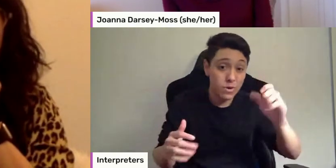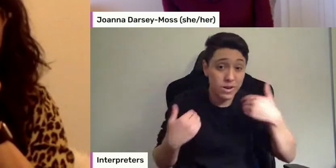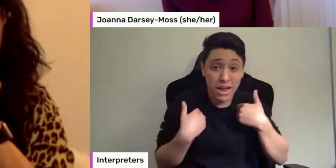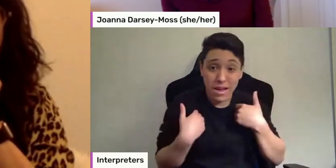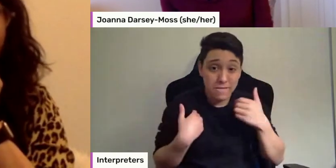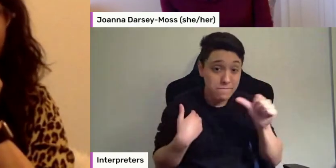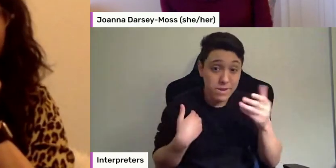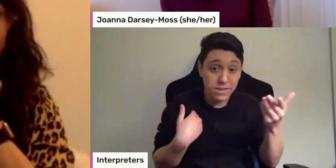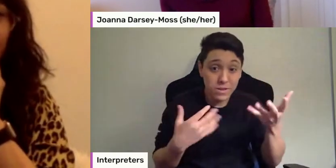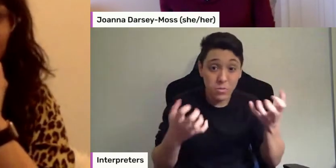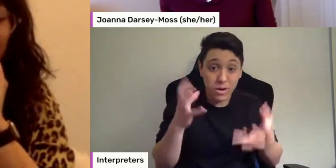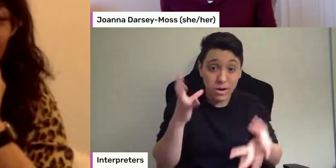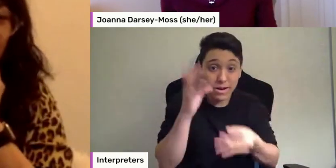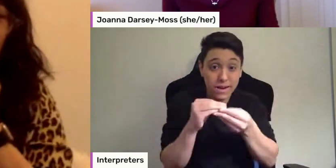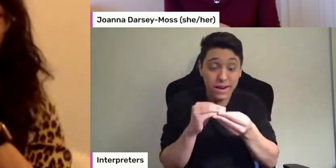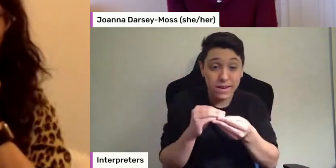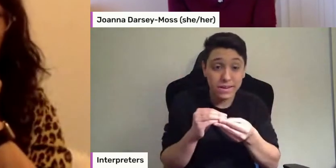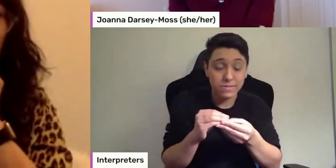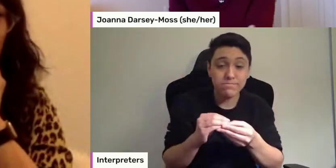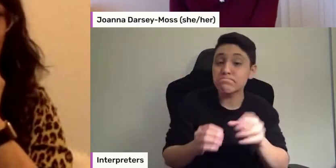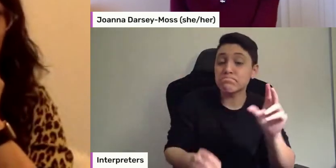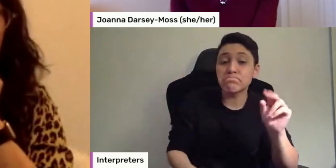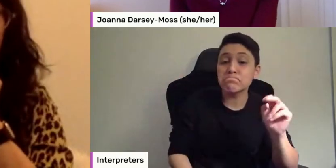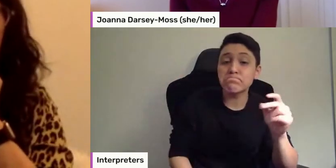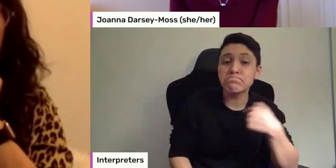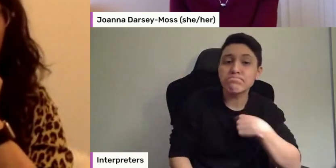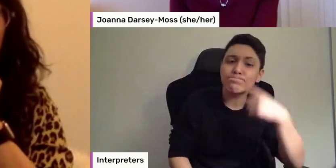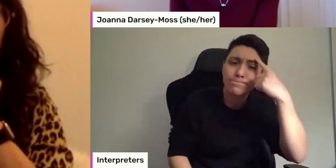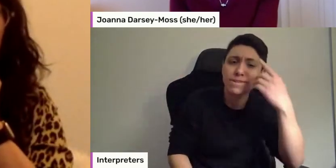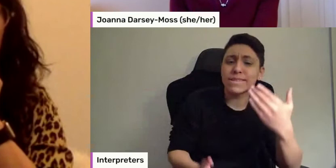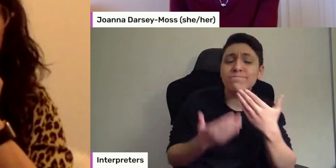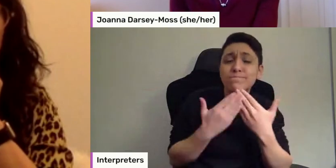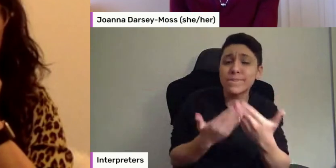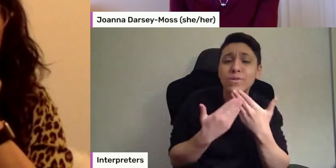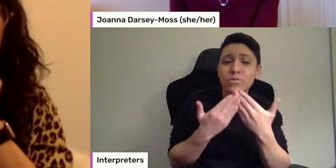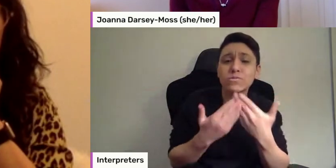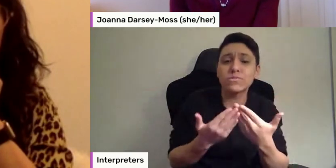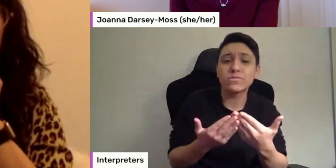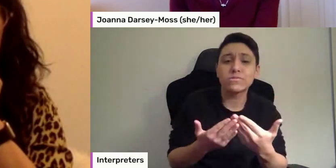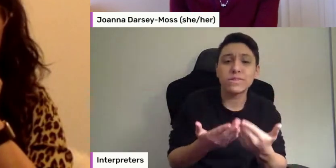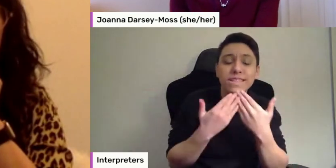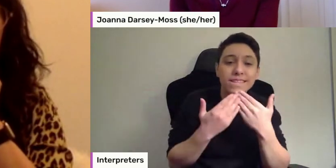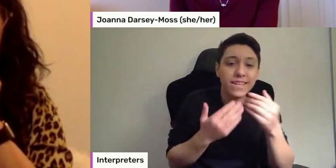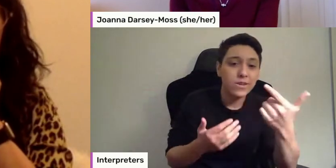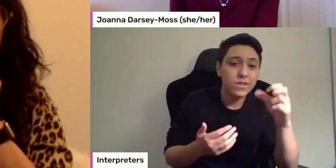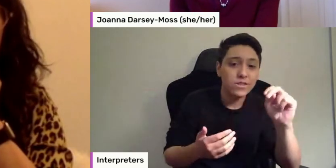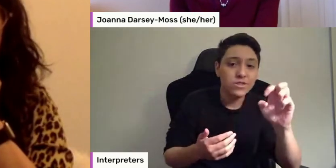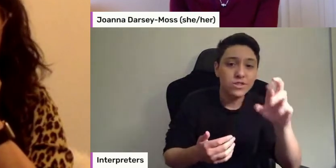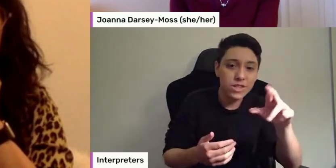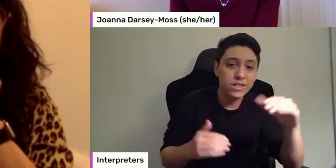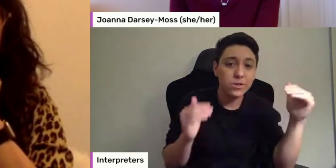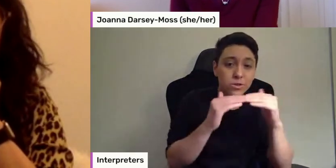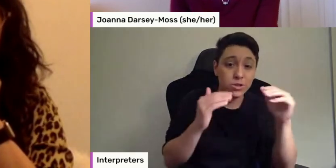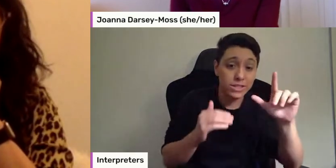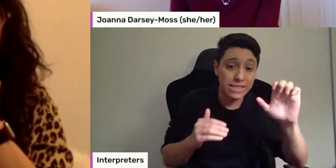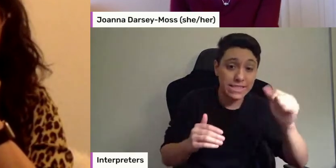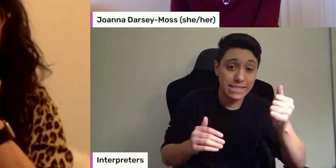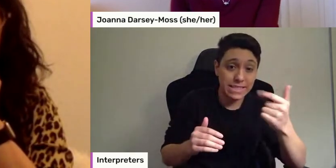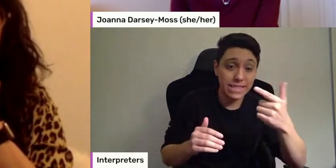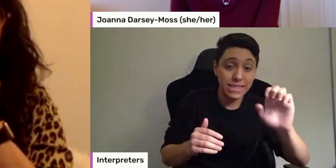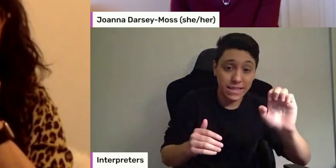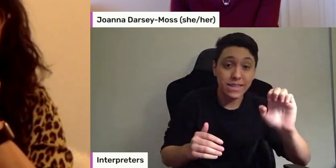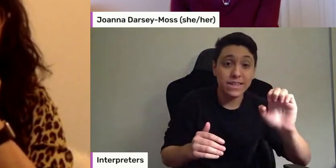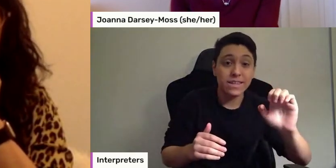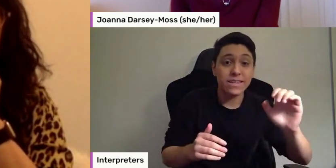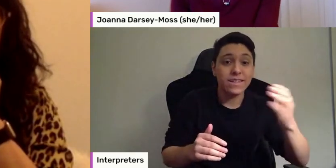to add? No, I think just thank you. You know, thanks to Gender Justice League, thanks to Traction,